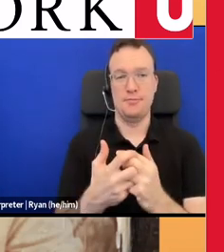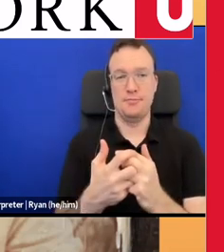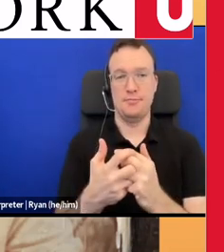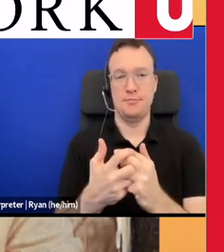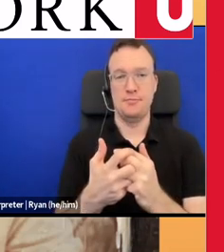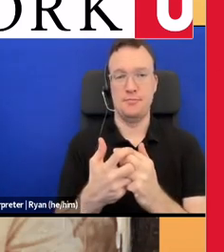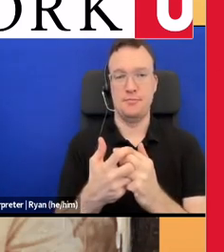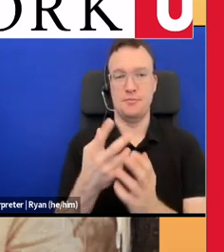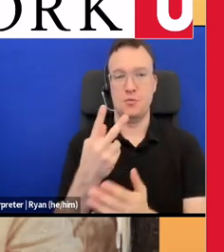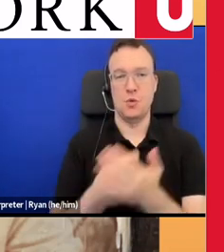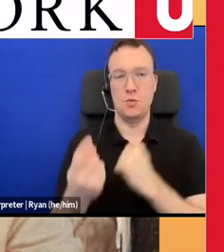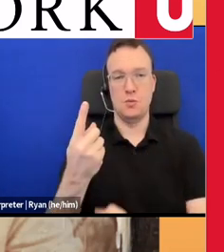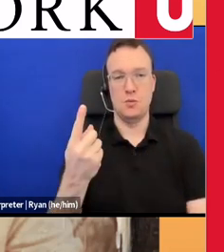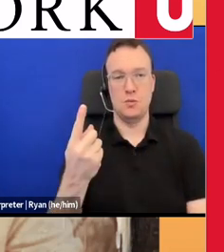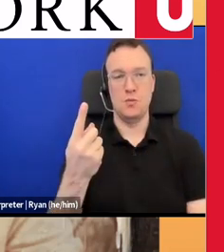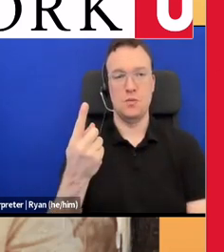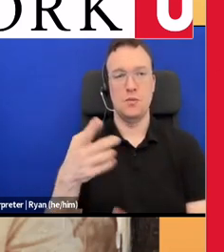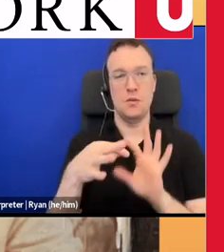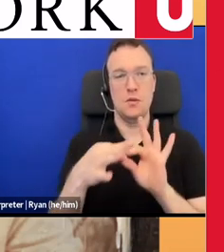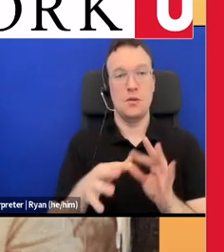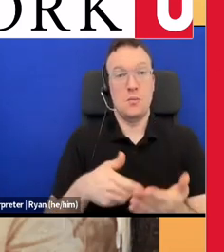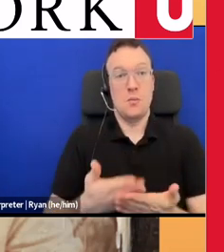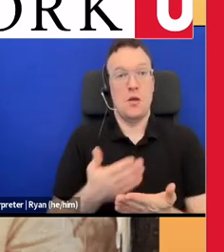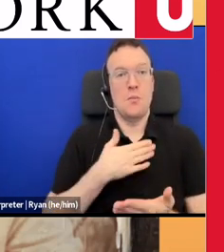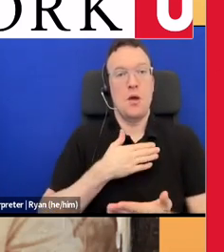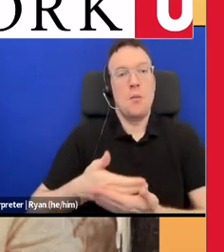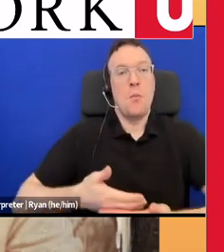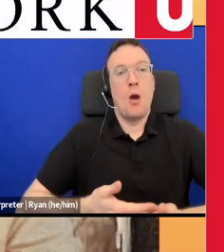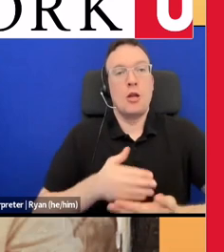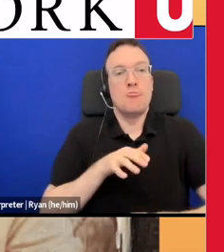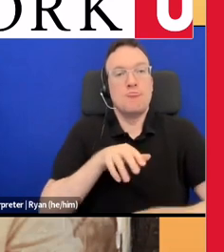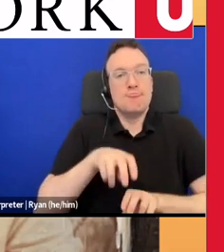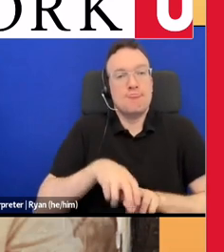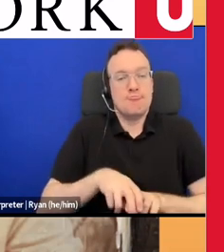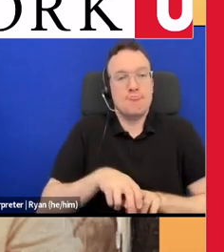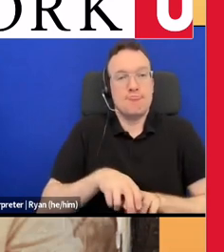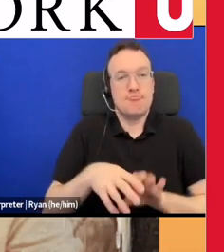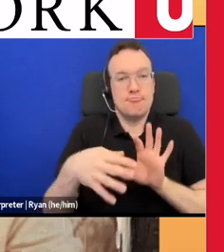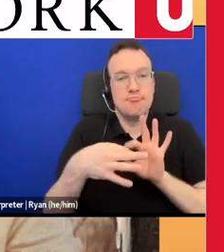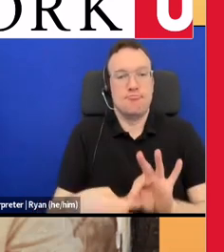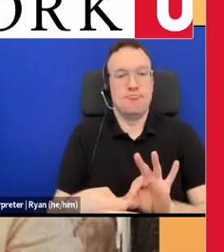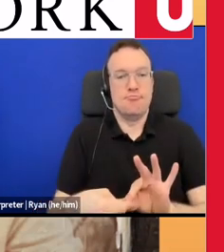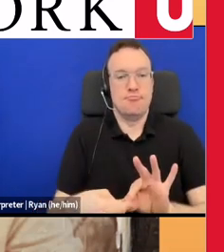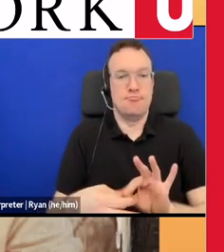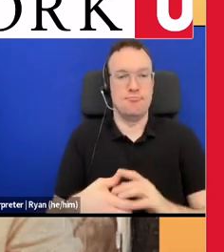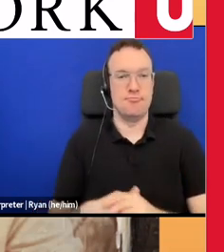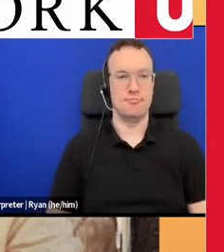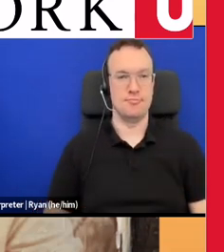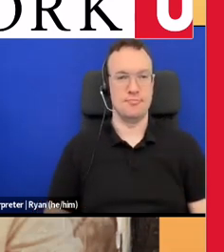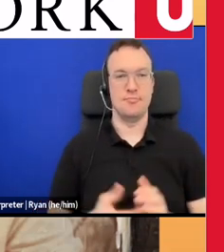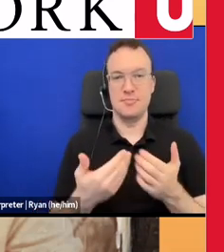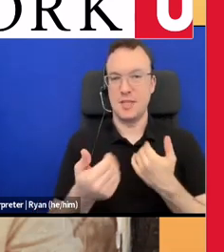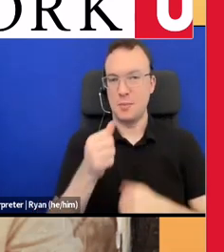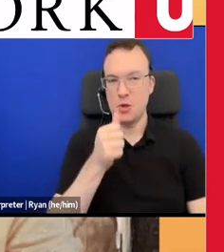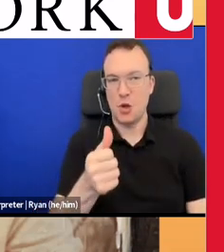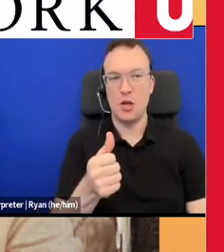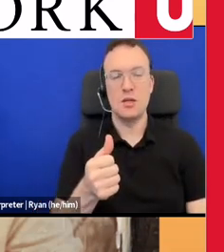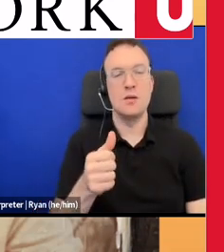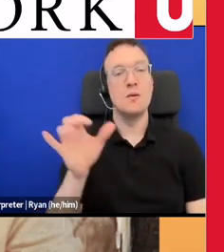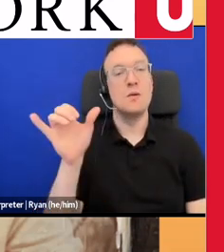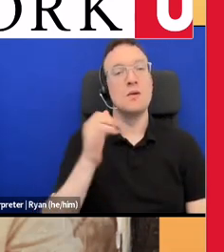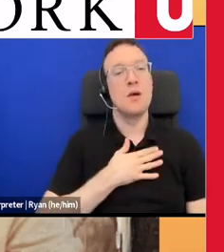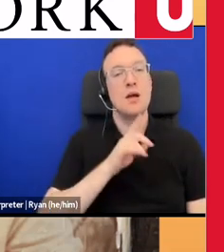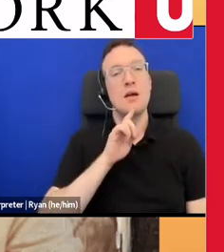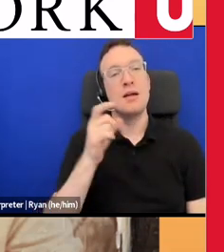linked through birth, with my body once again cocooned in her belly, hooked in place, undifferentiated. In turn, my